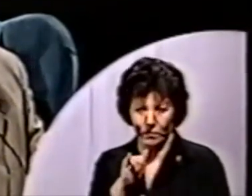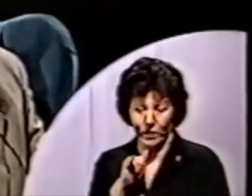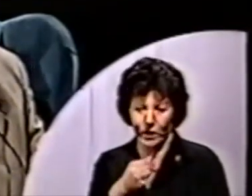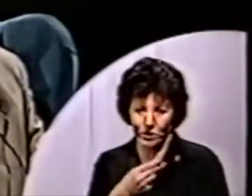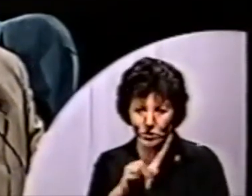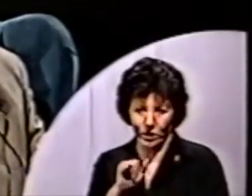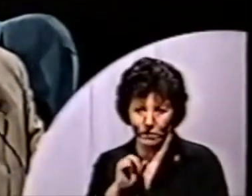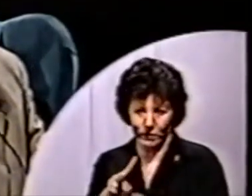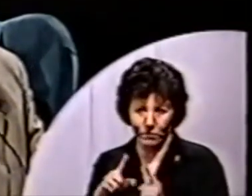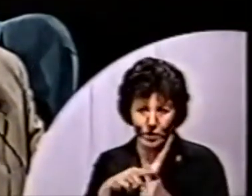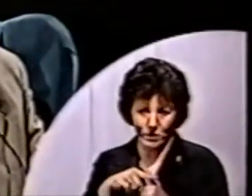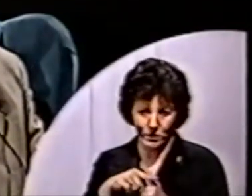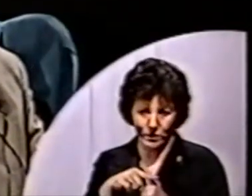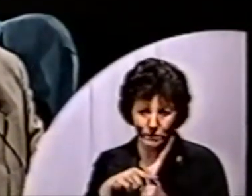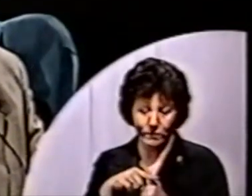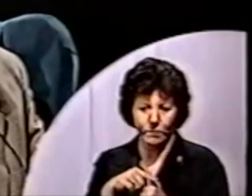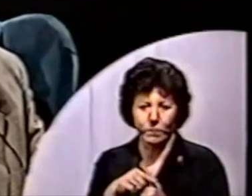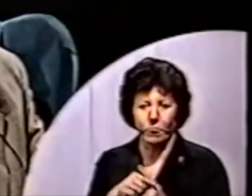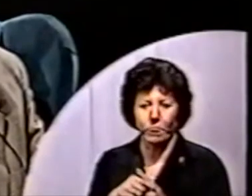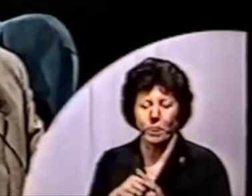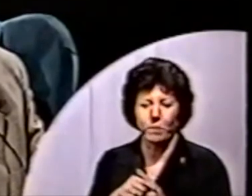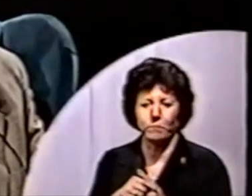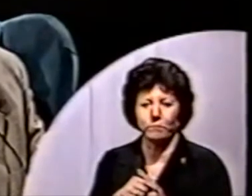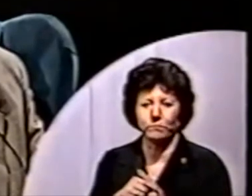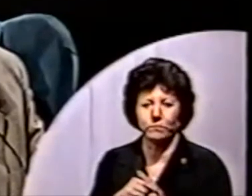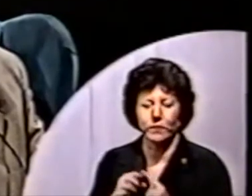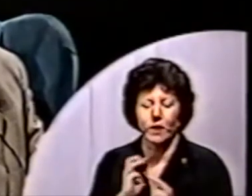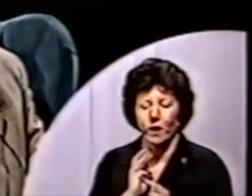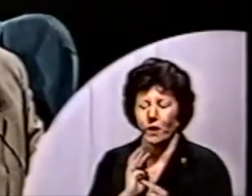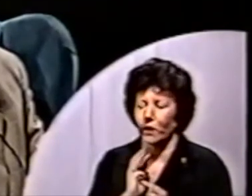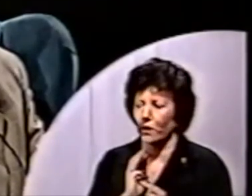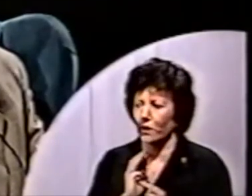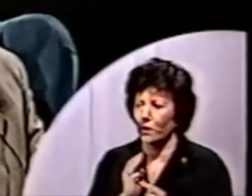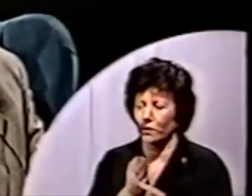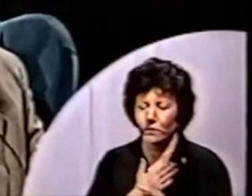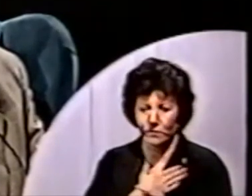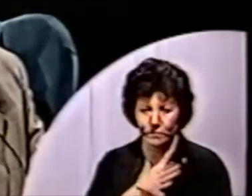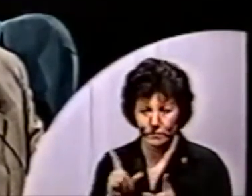as an advisory board to assist